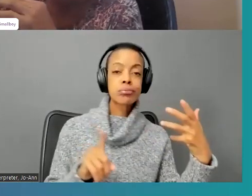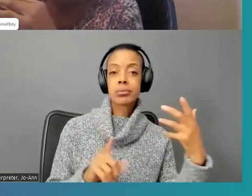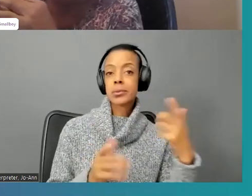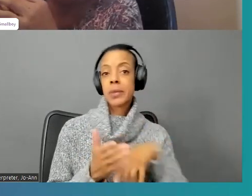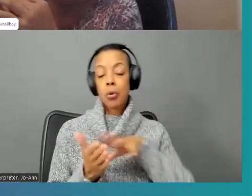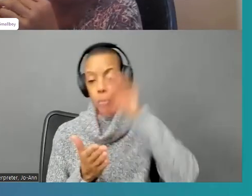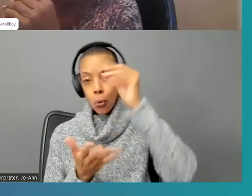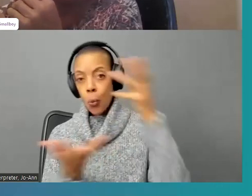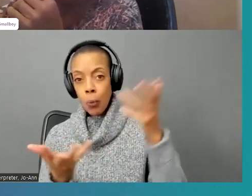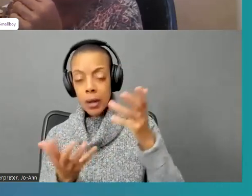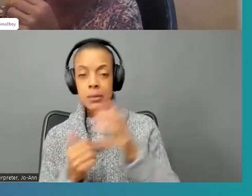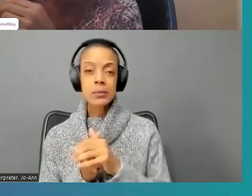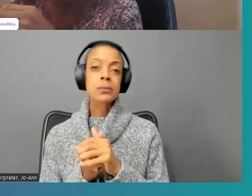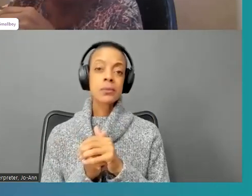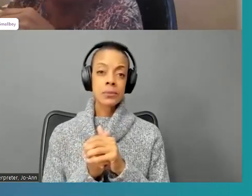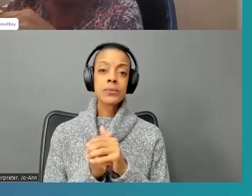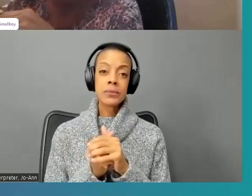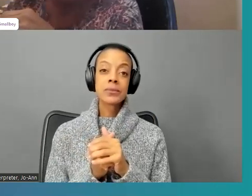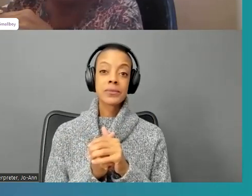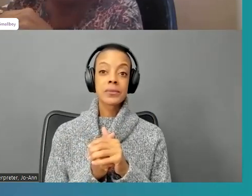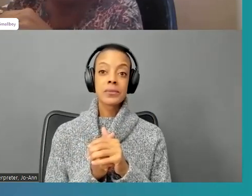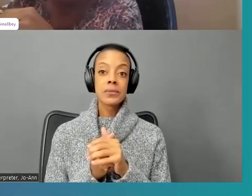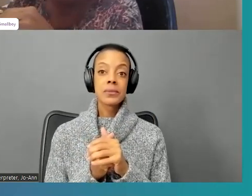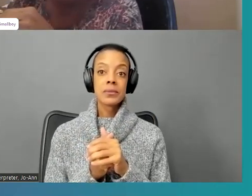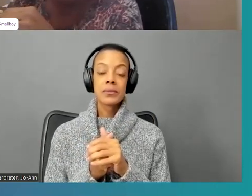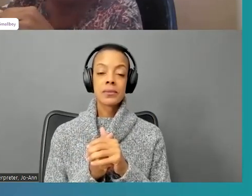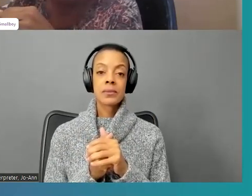And to this day, I'm so proud